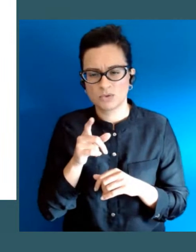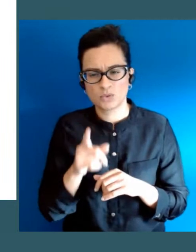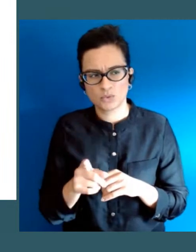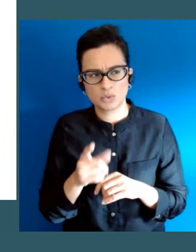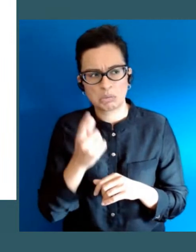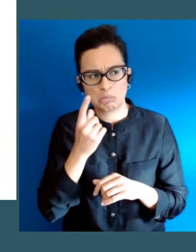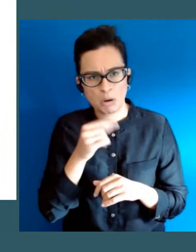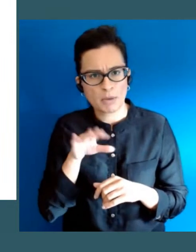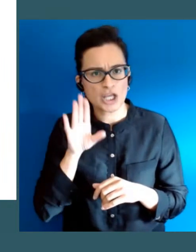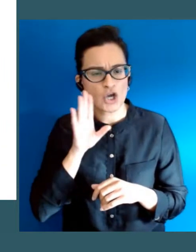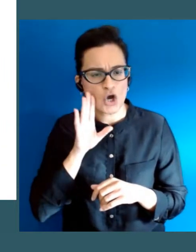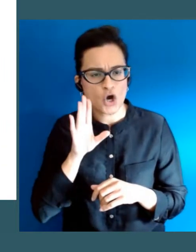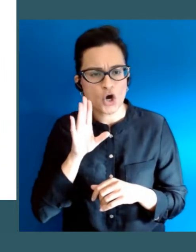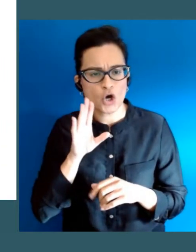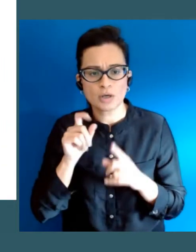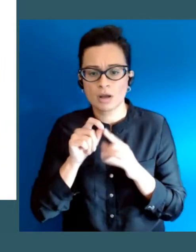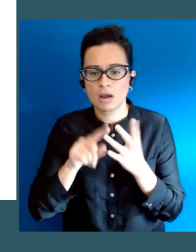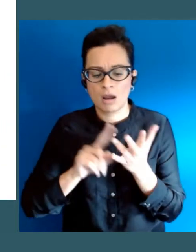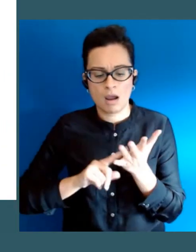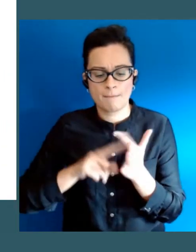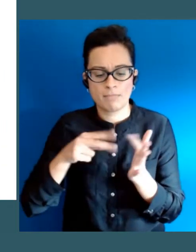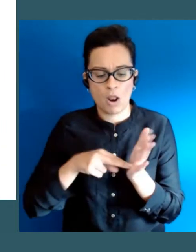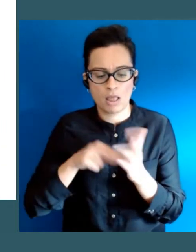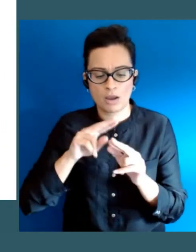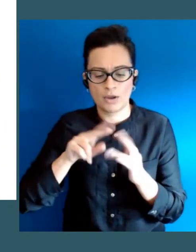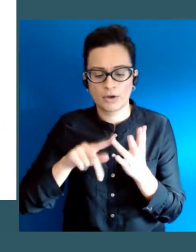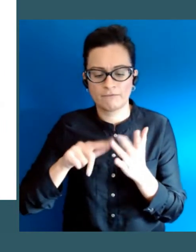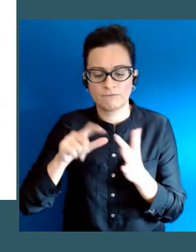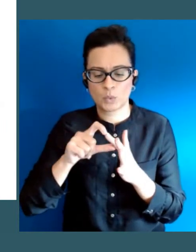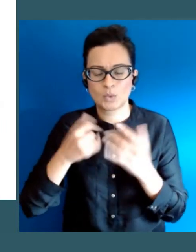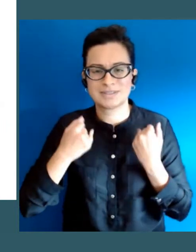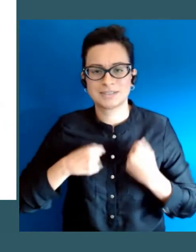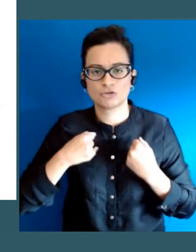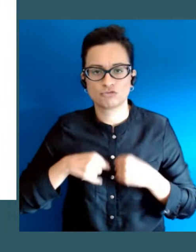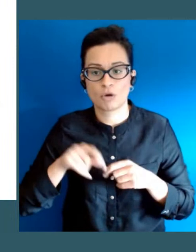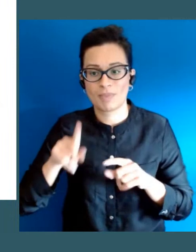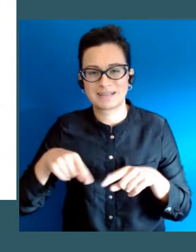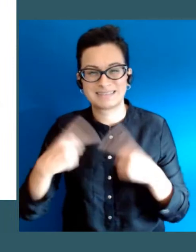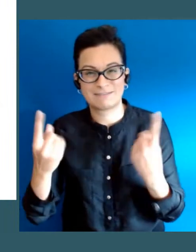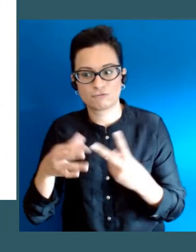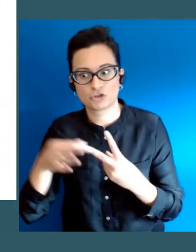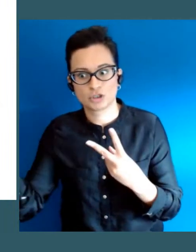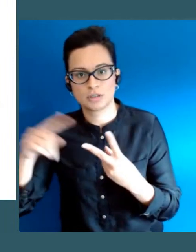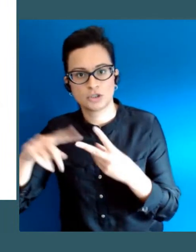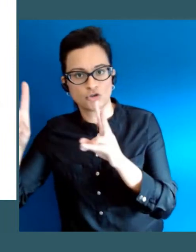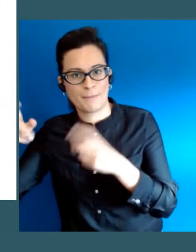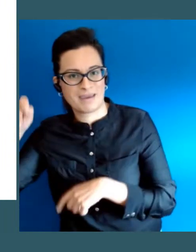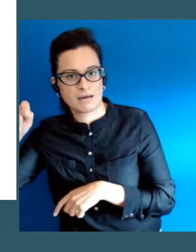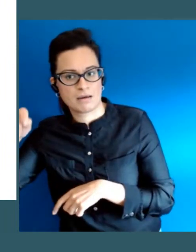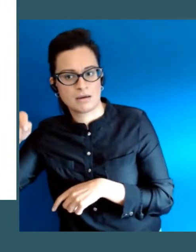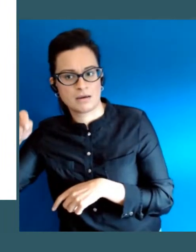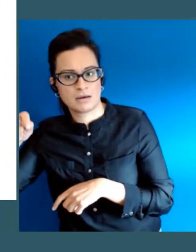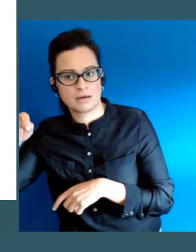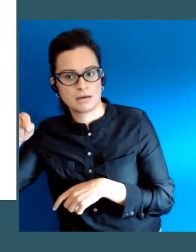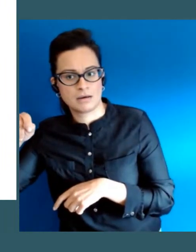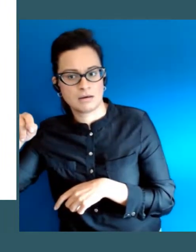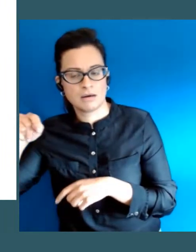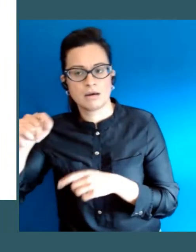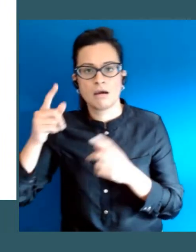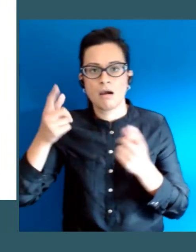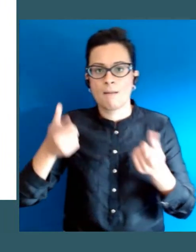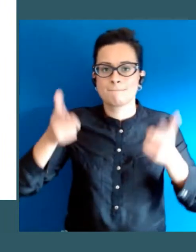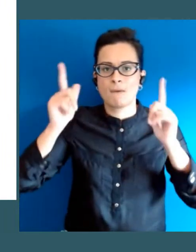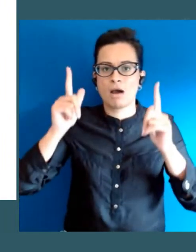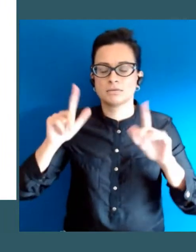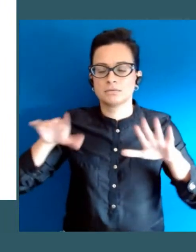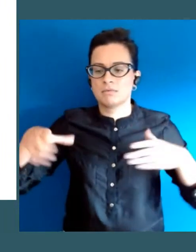the pollen food syndrome. So that's another topic of our masterclasses